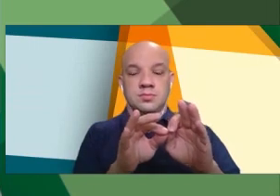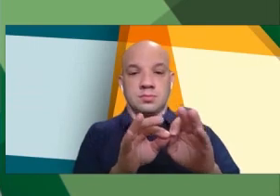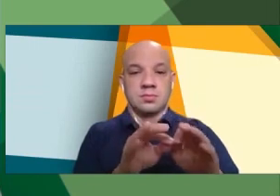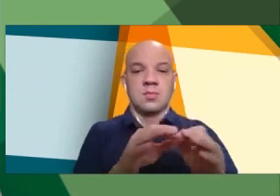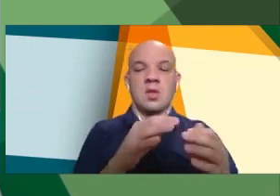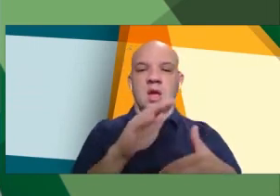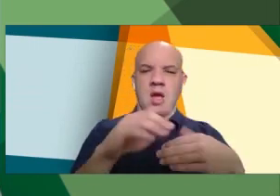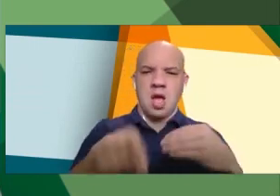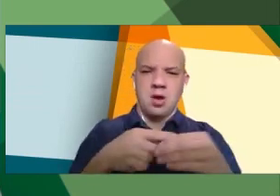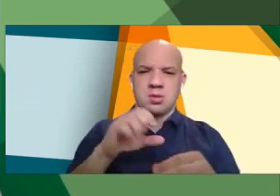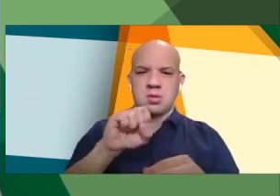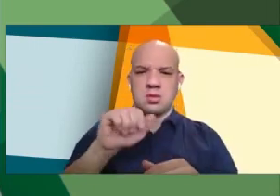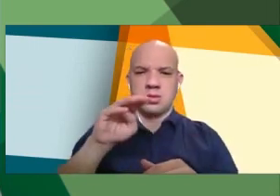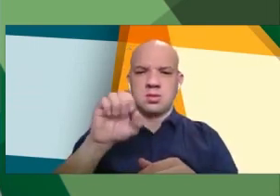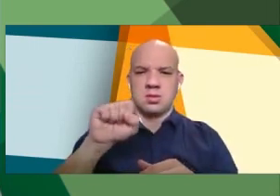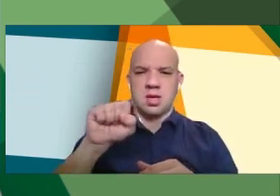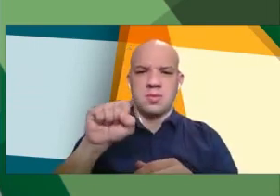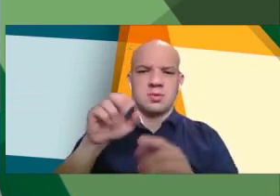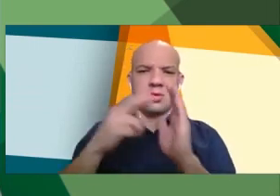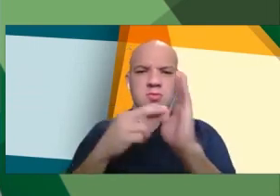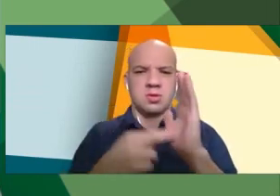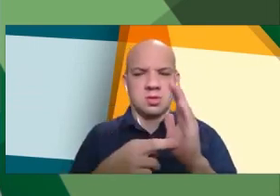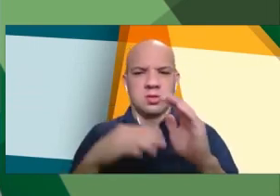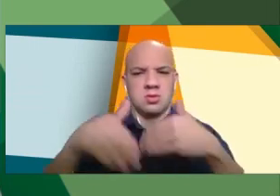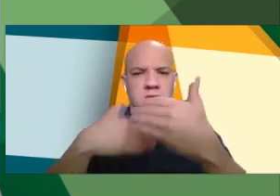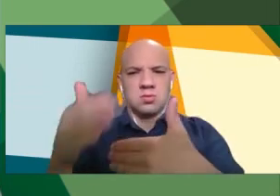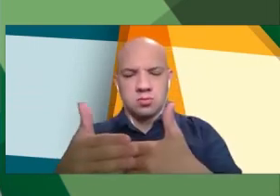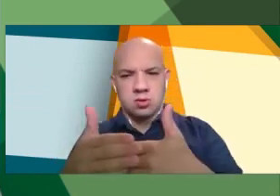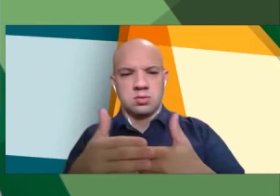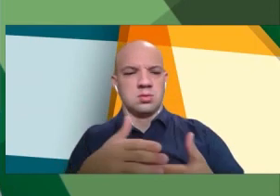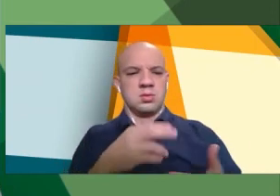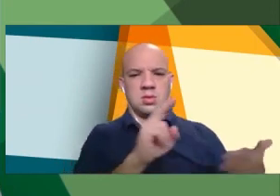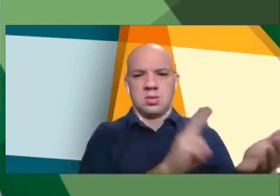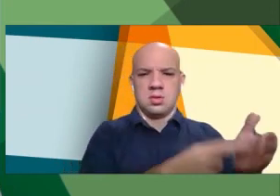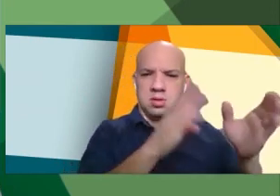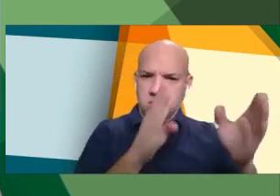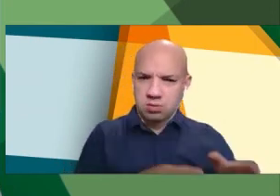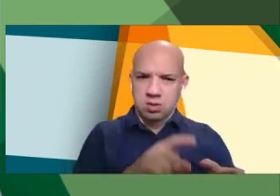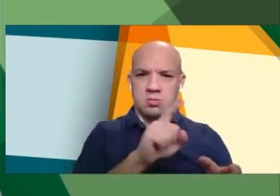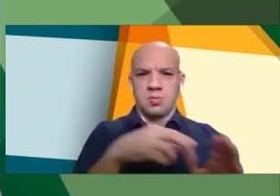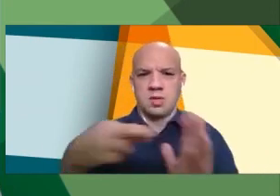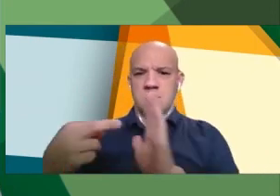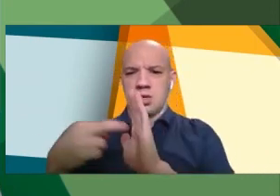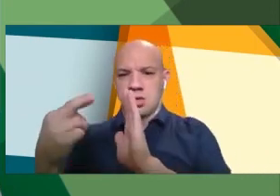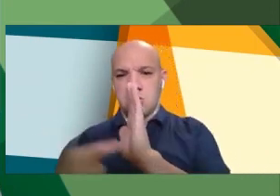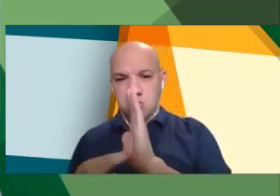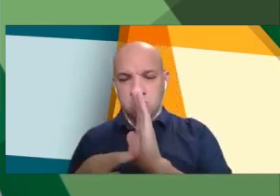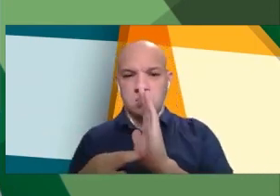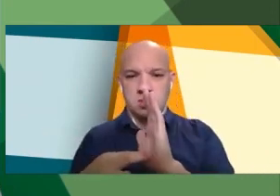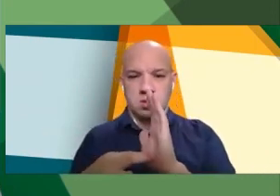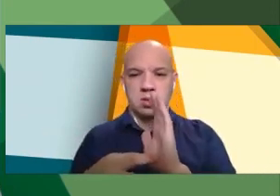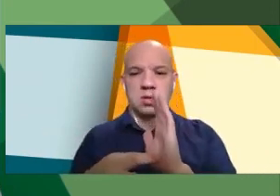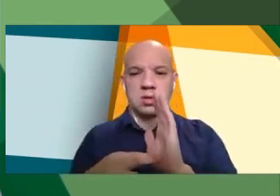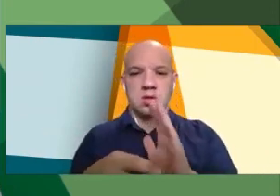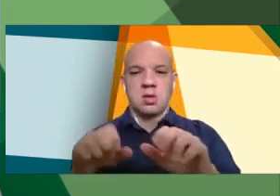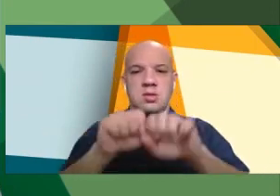registration process. The proposers and first-year subcontractors must be registered in the system for